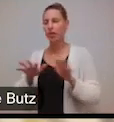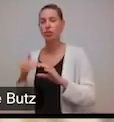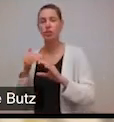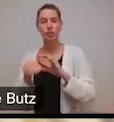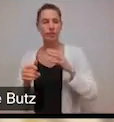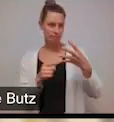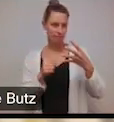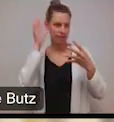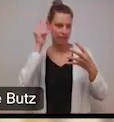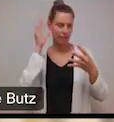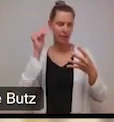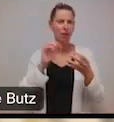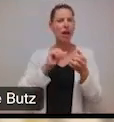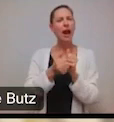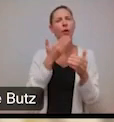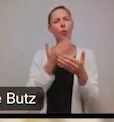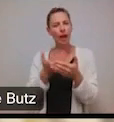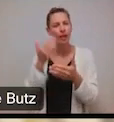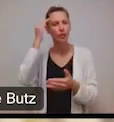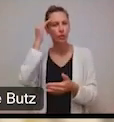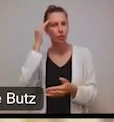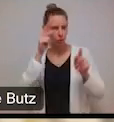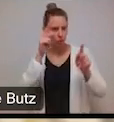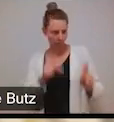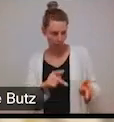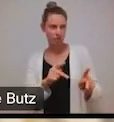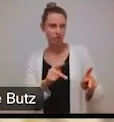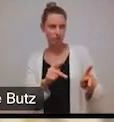the recipient, the person you are sending the email to?